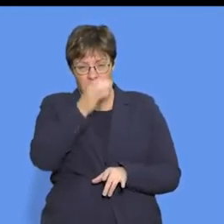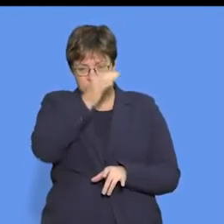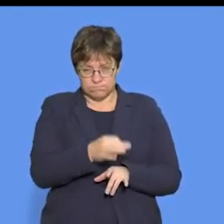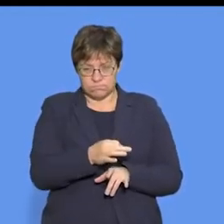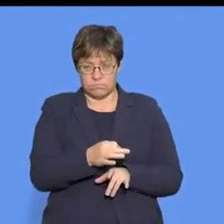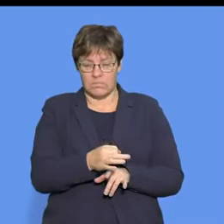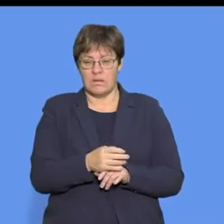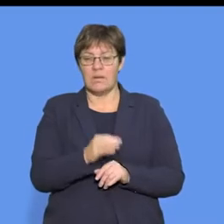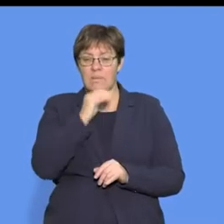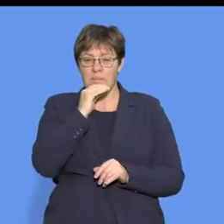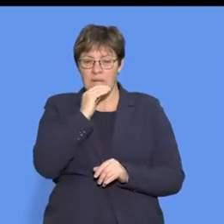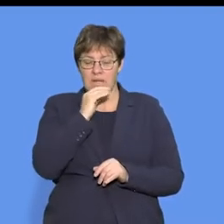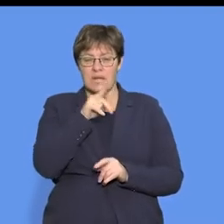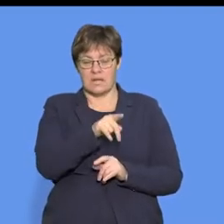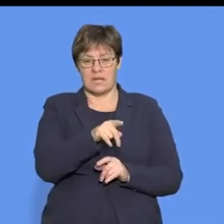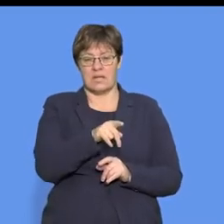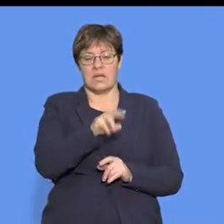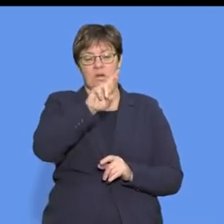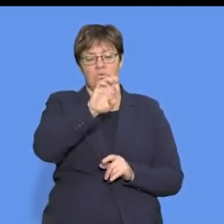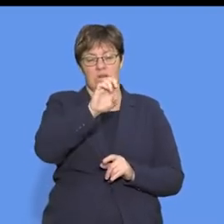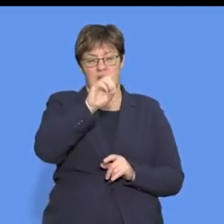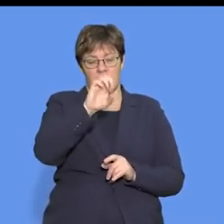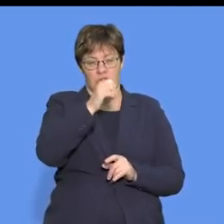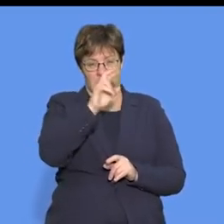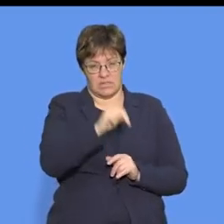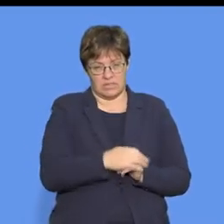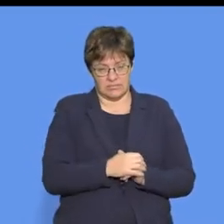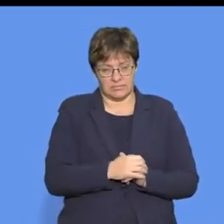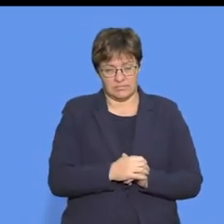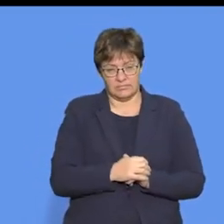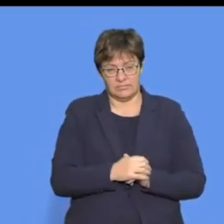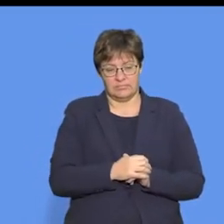of copper. This is a reduction reaction.